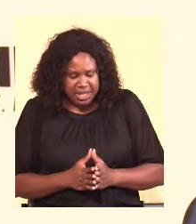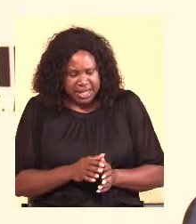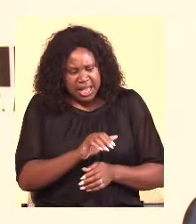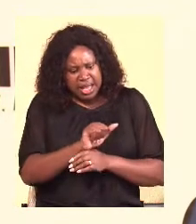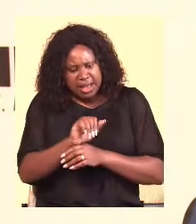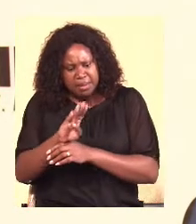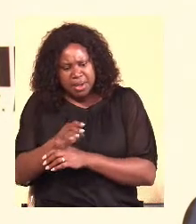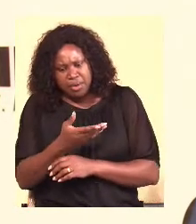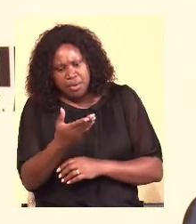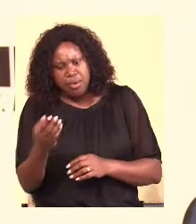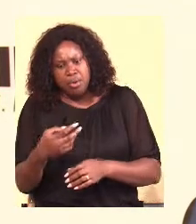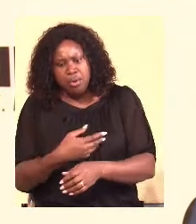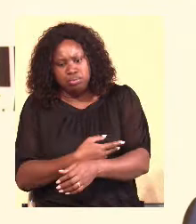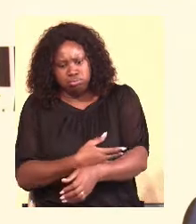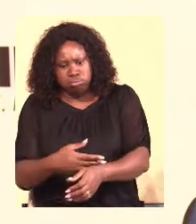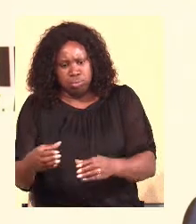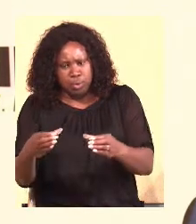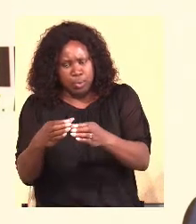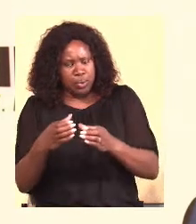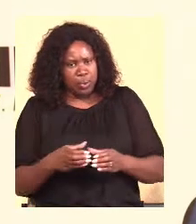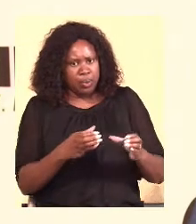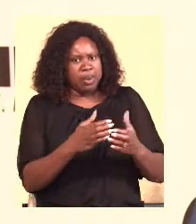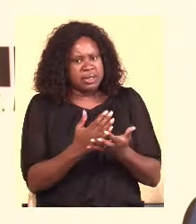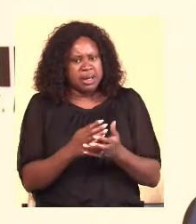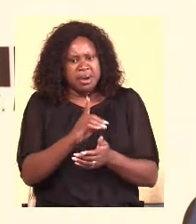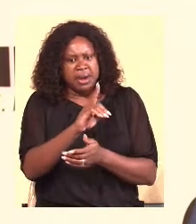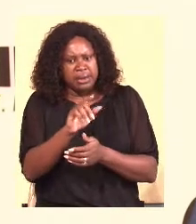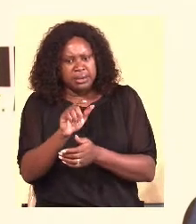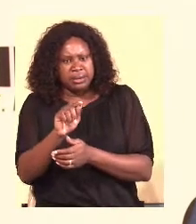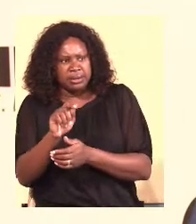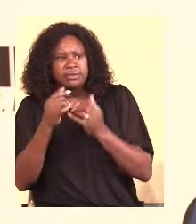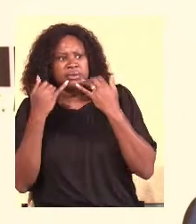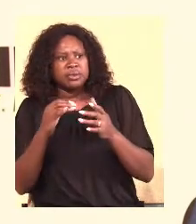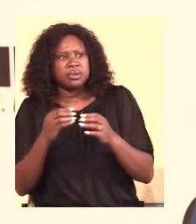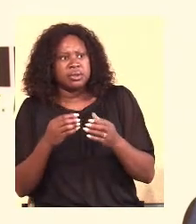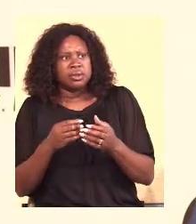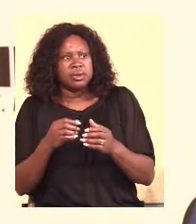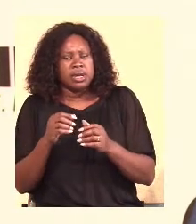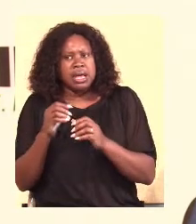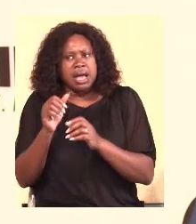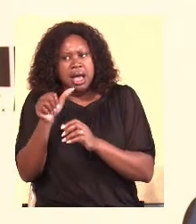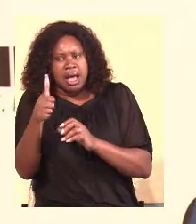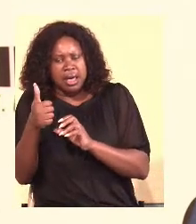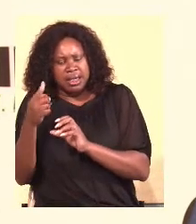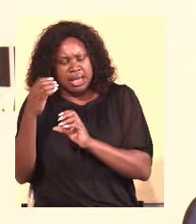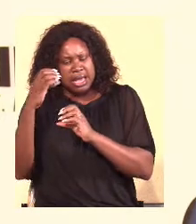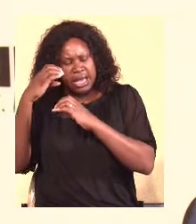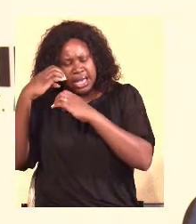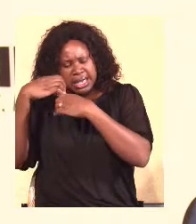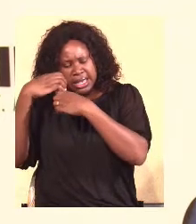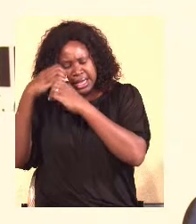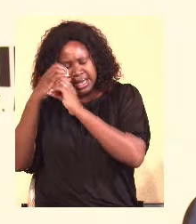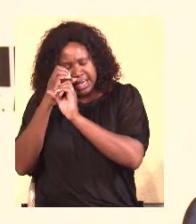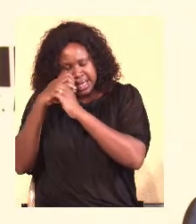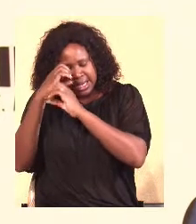and O blood groups. As you know, there has been some data that has been generated now by other scientists elsewhere, which